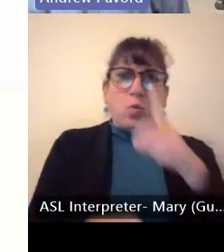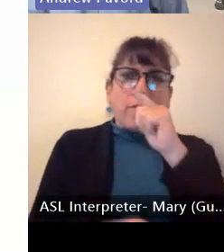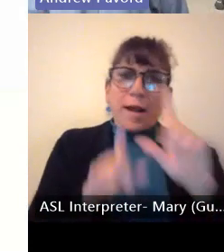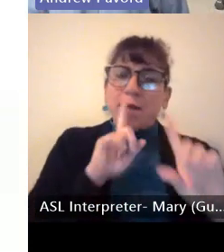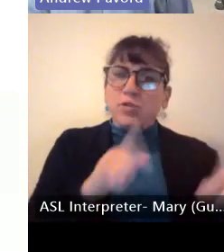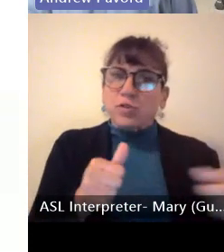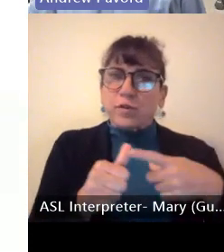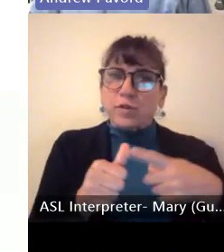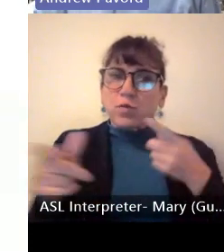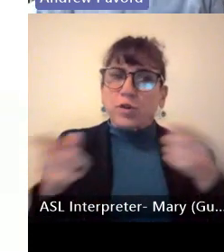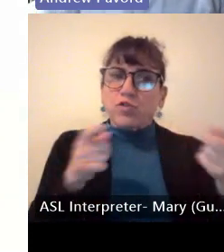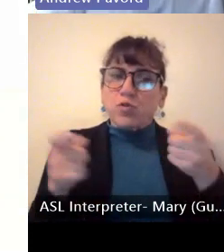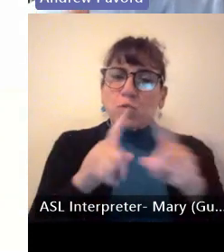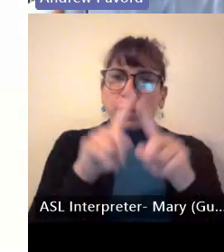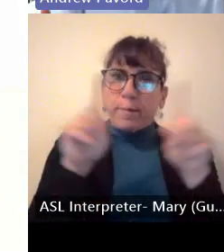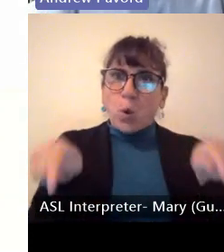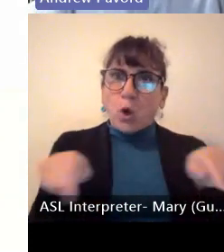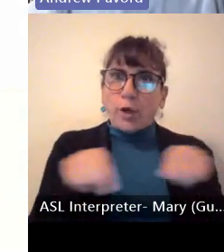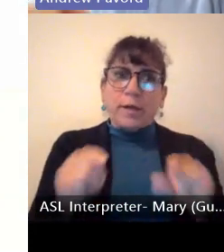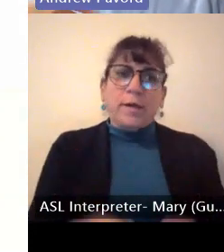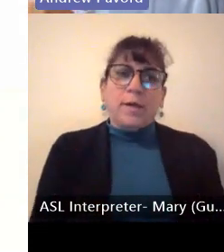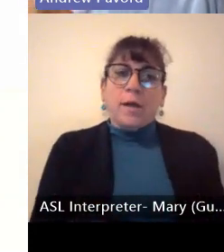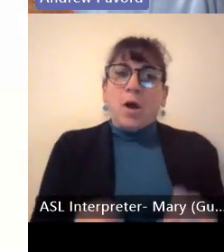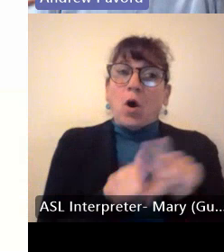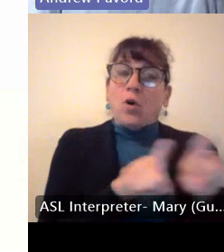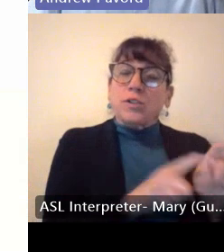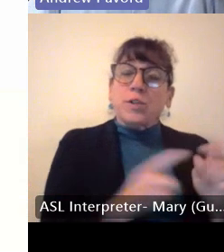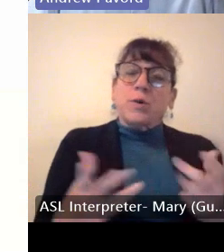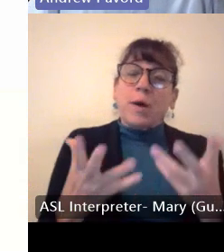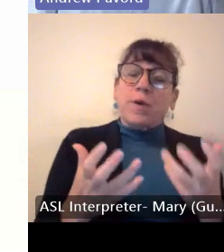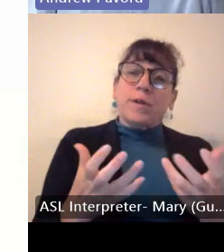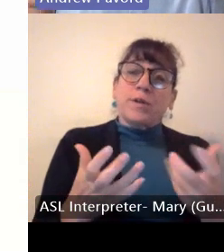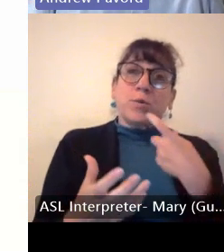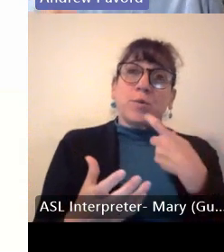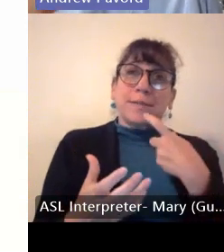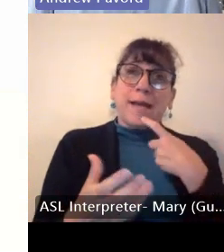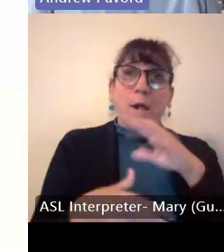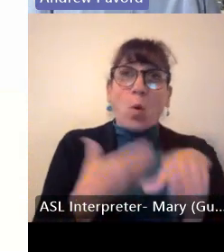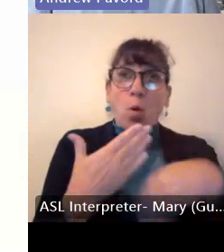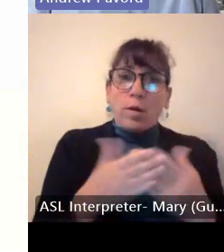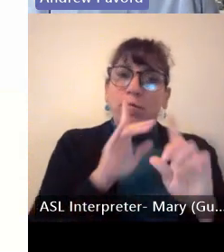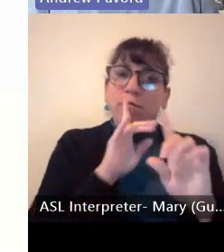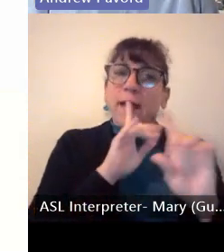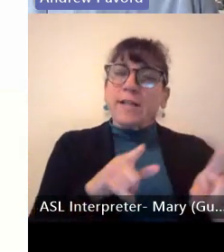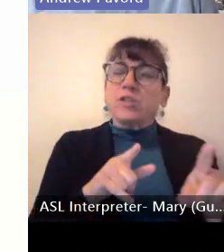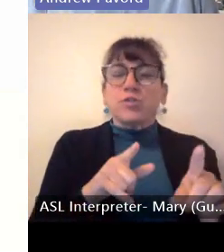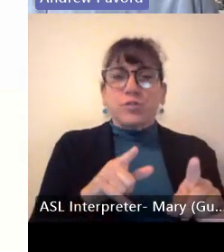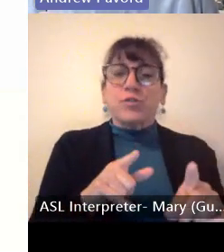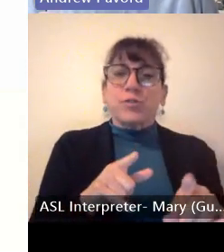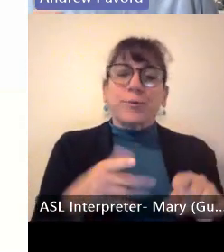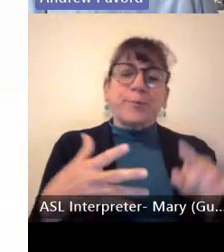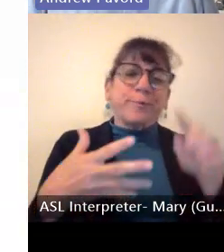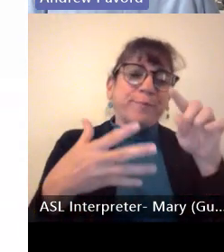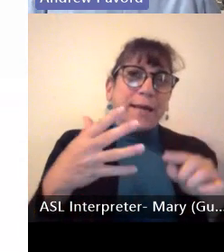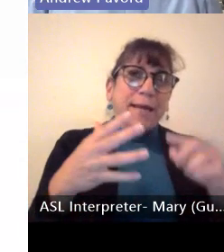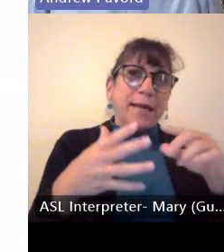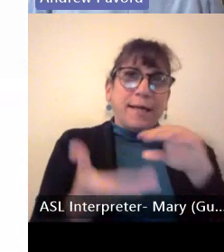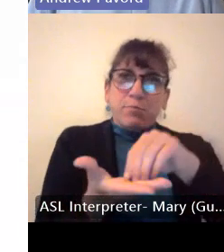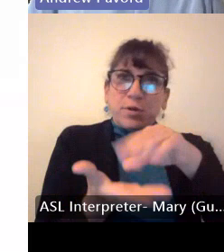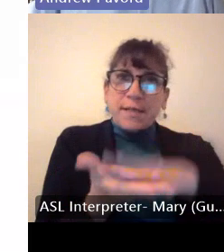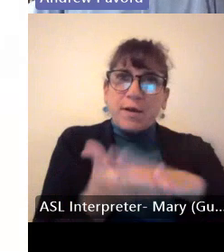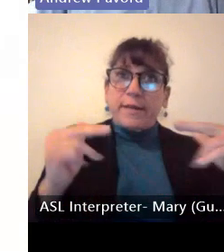control the board. I would also say, you know, all the answers are in the slides or